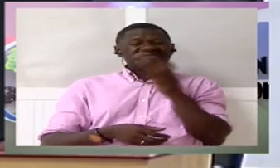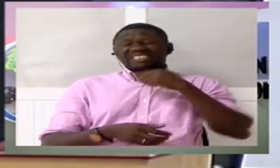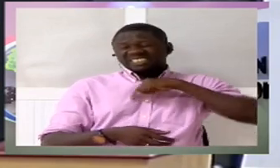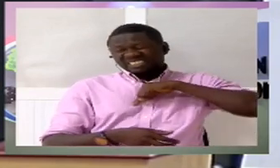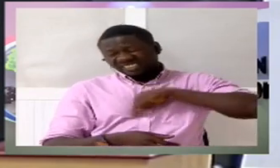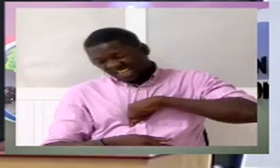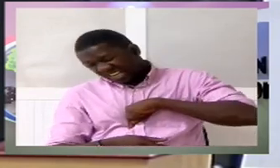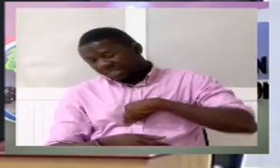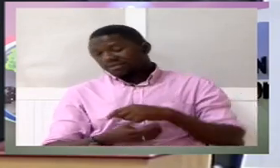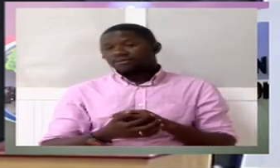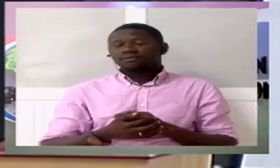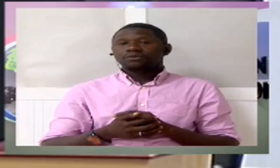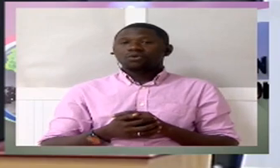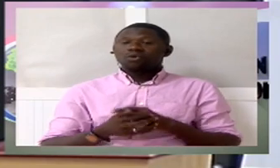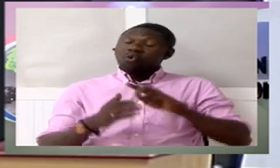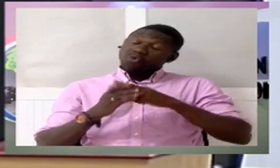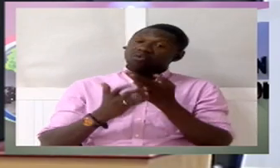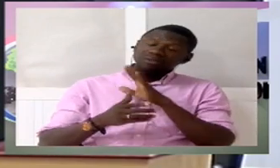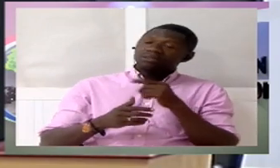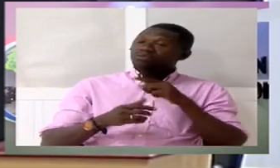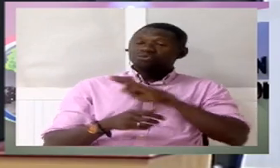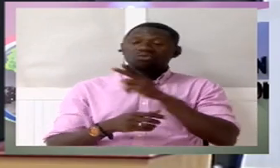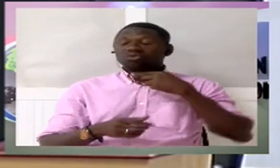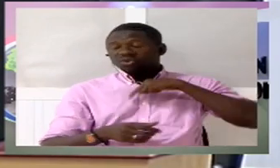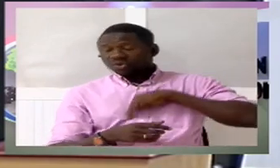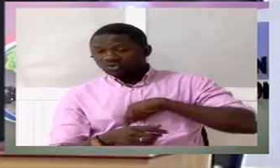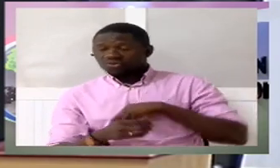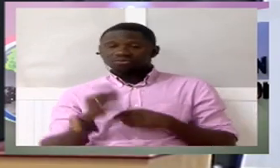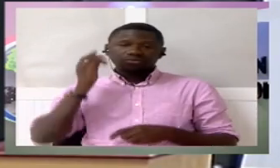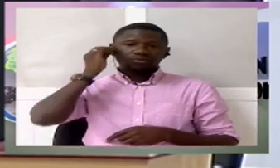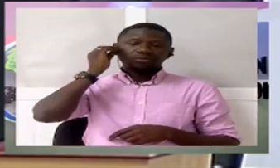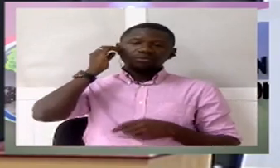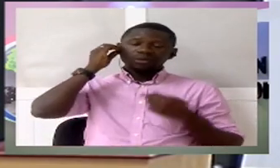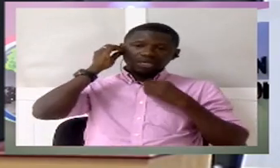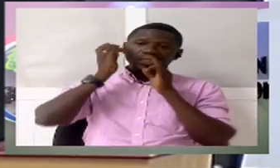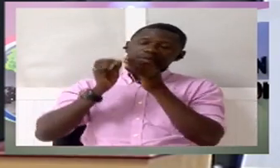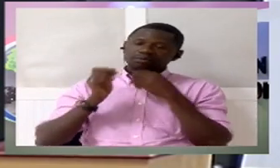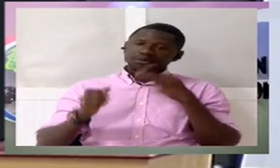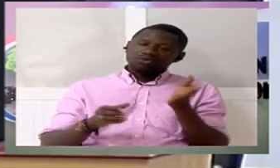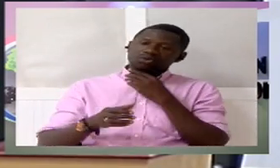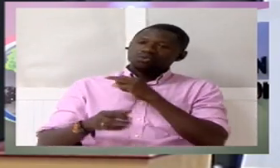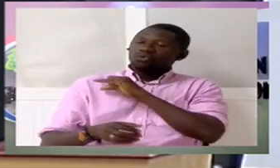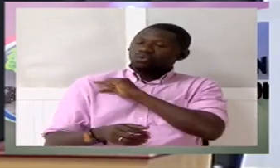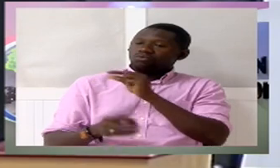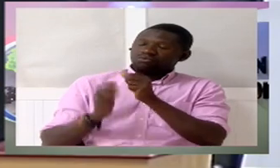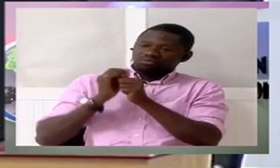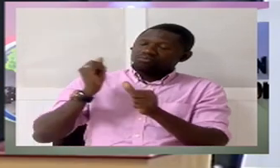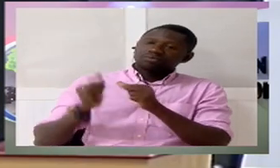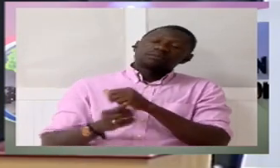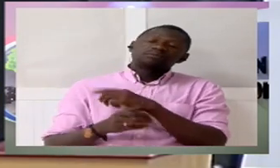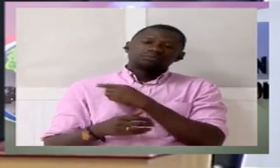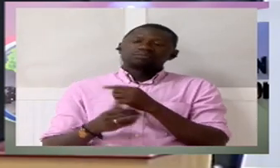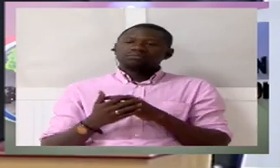hot inside. Or whether I was not hot. I said to him, I was going